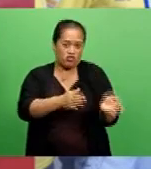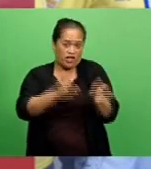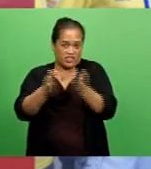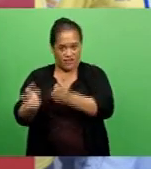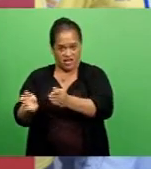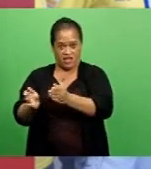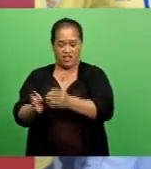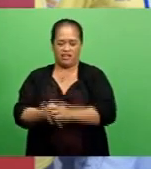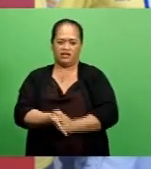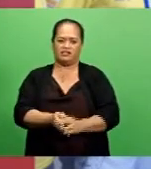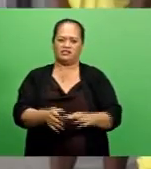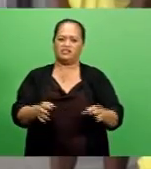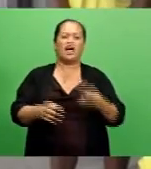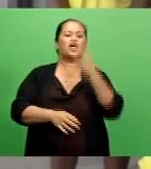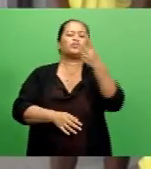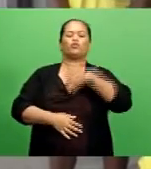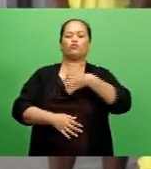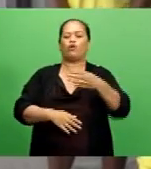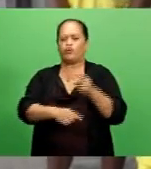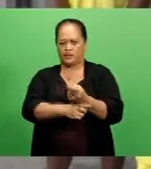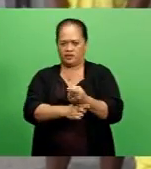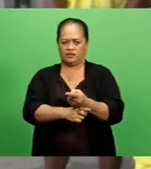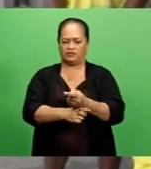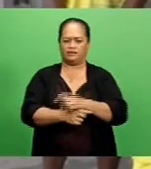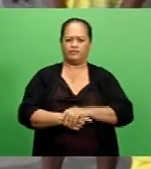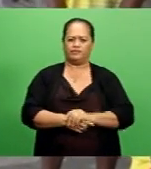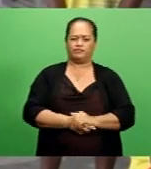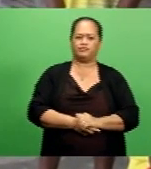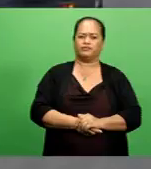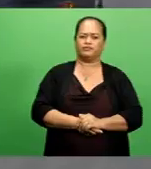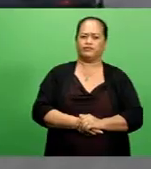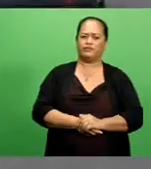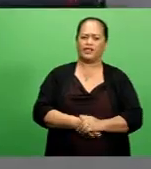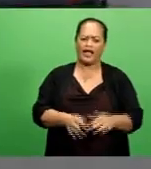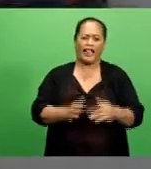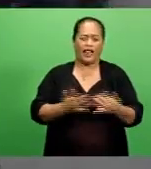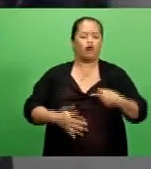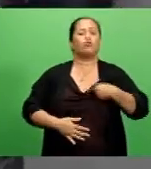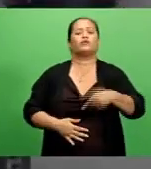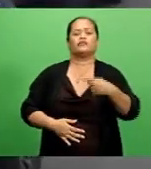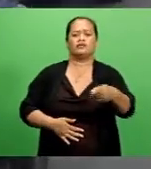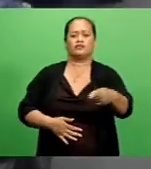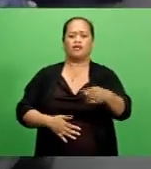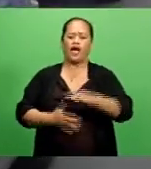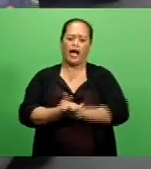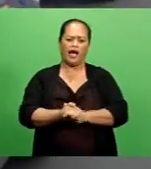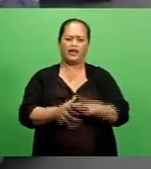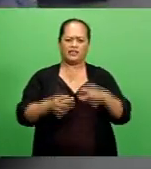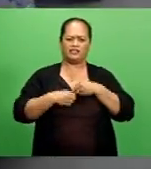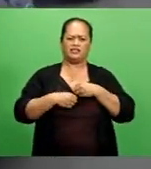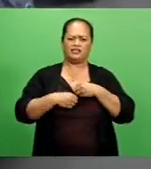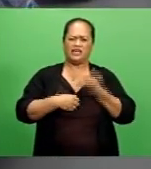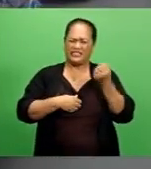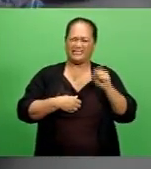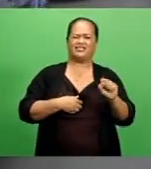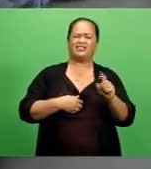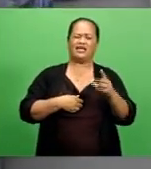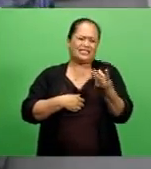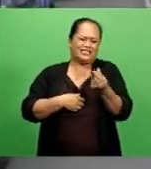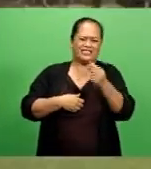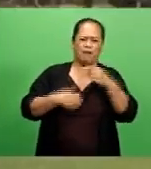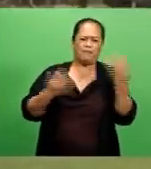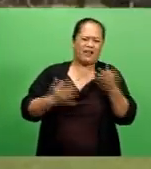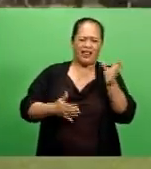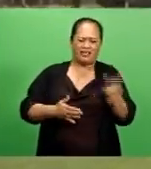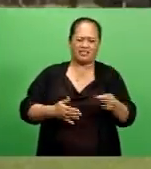of transfer window, and we still getting some players who volunteering to come and join